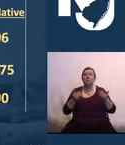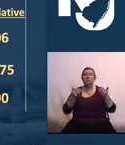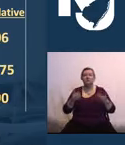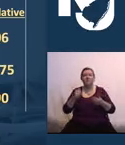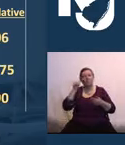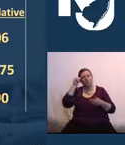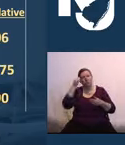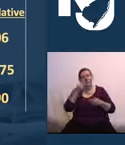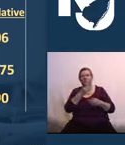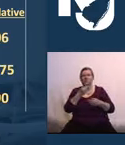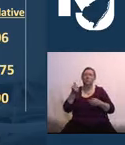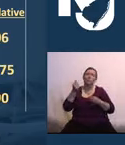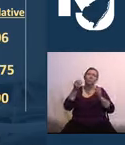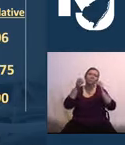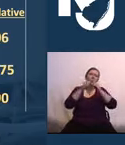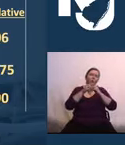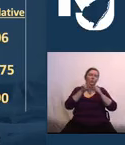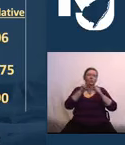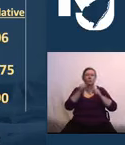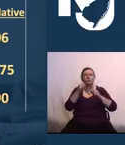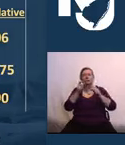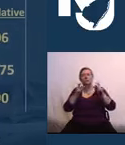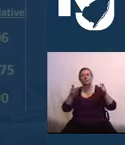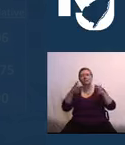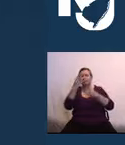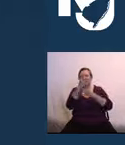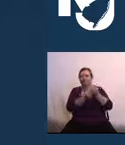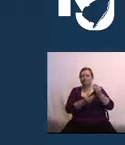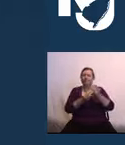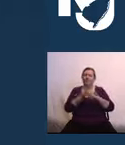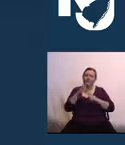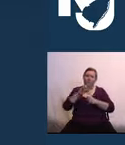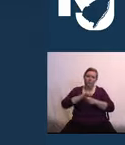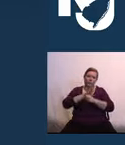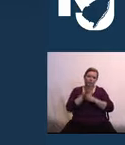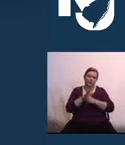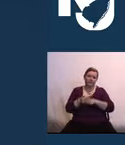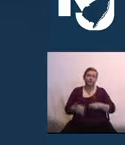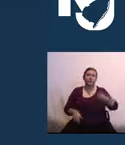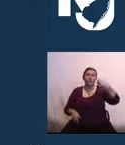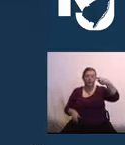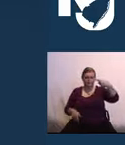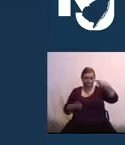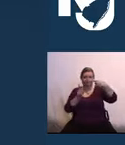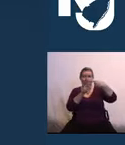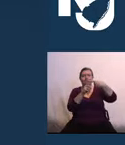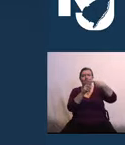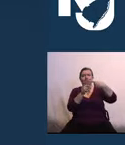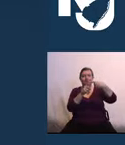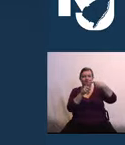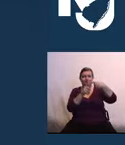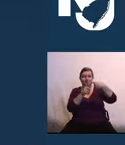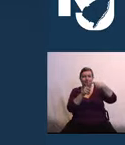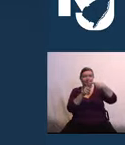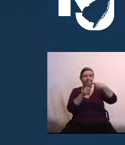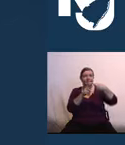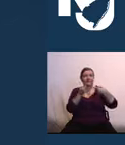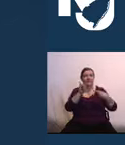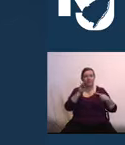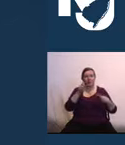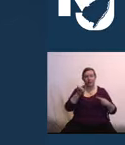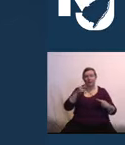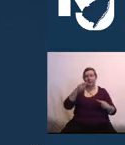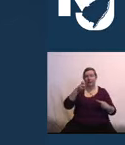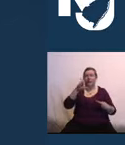more of the New Jerseyans we have lost to the pandemic. First up, this gentleman, Timothy Helk. He